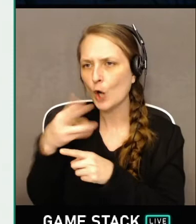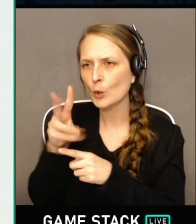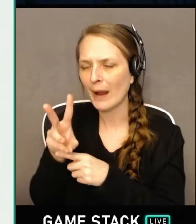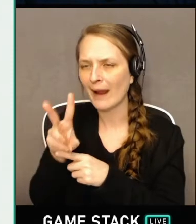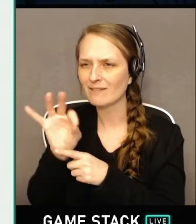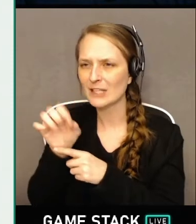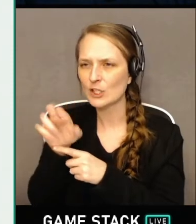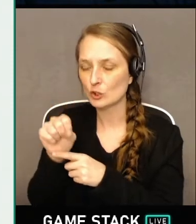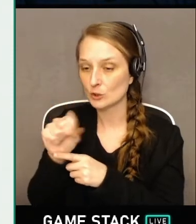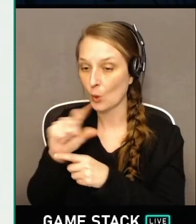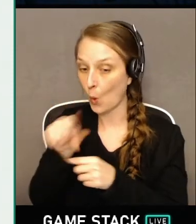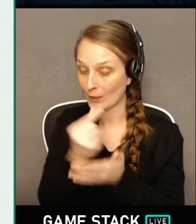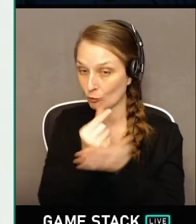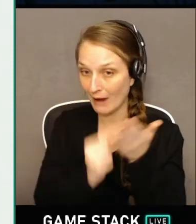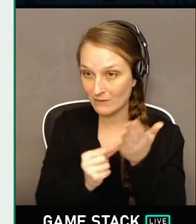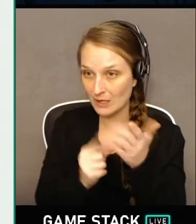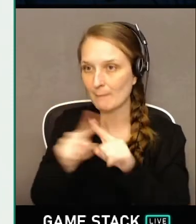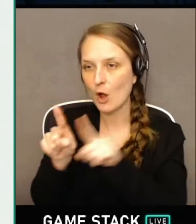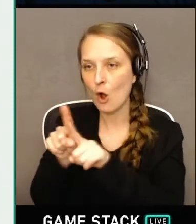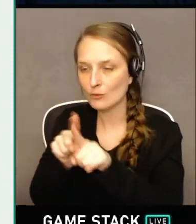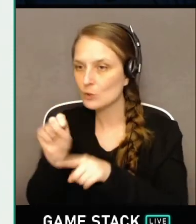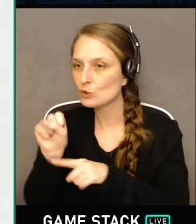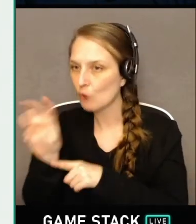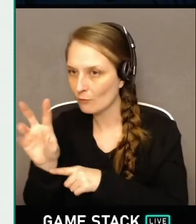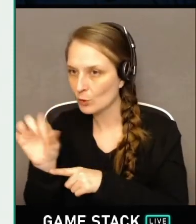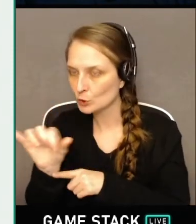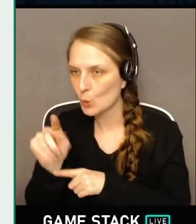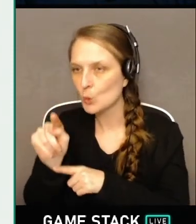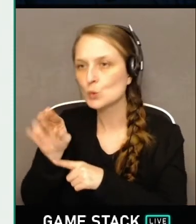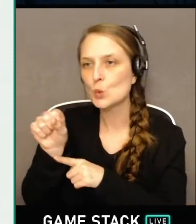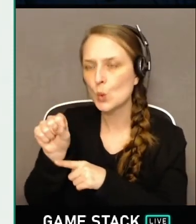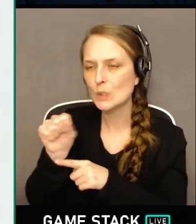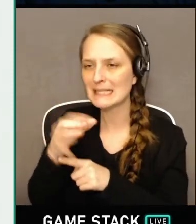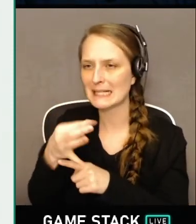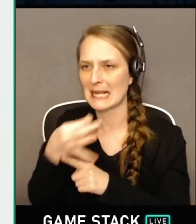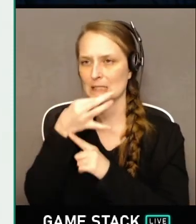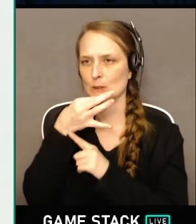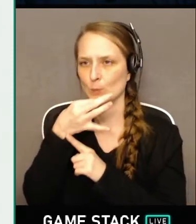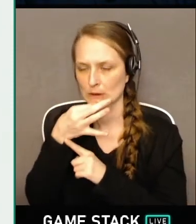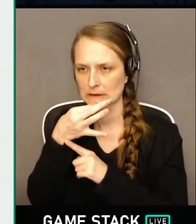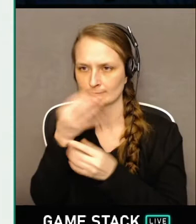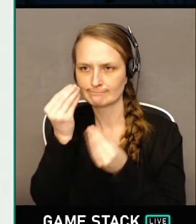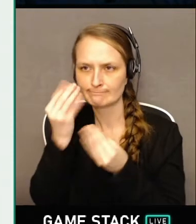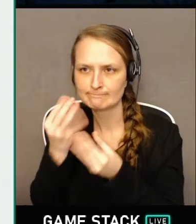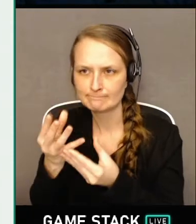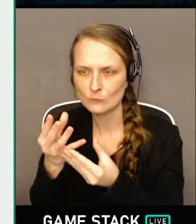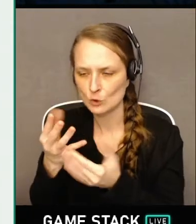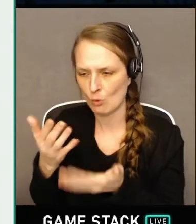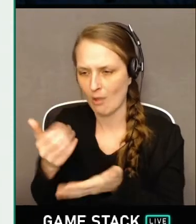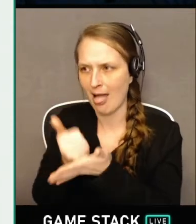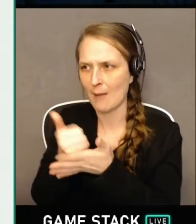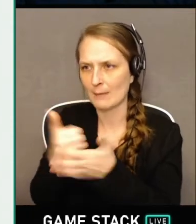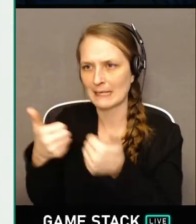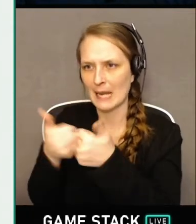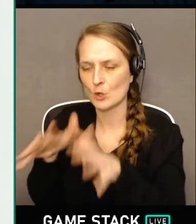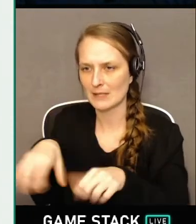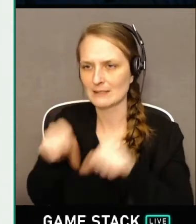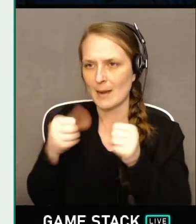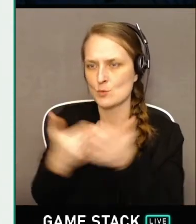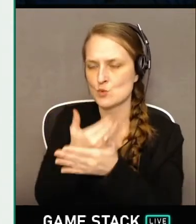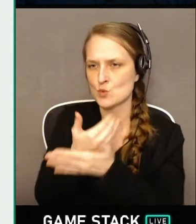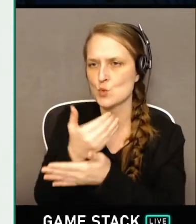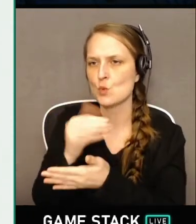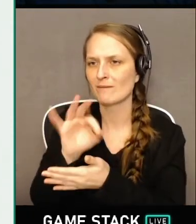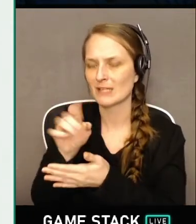graphics hardware, but also software, tools, and expertise to help game developers adopt those new features. In many